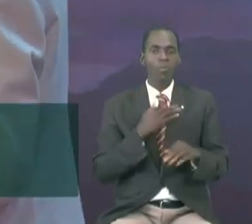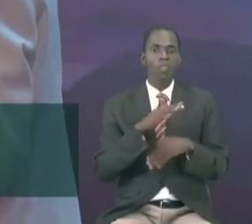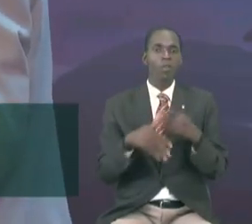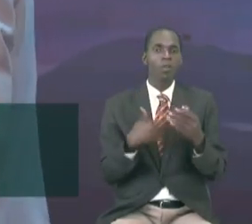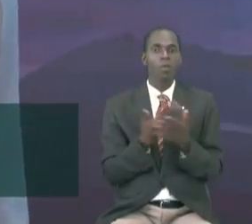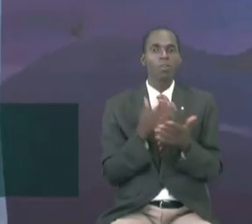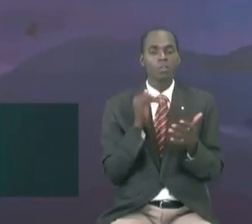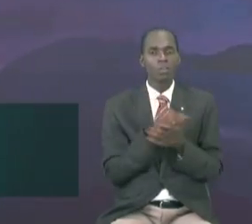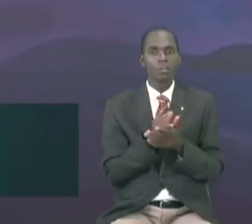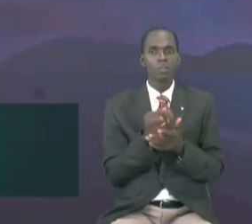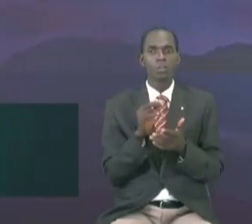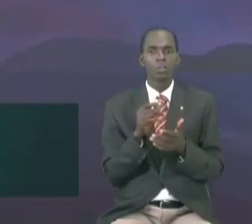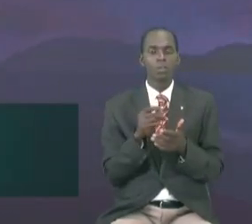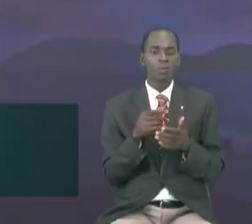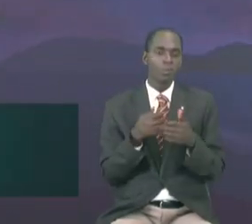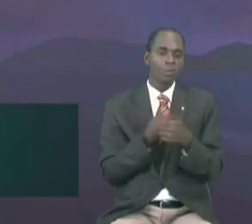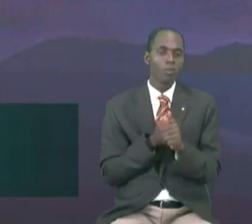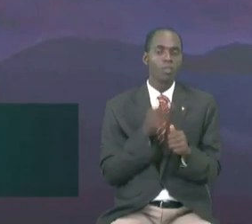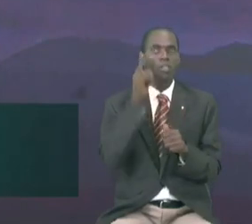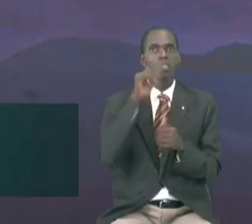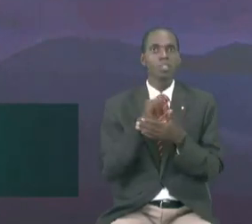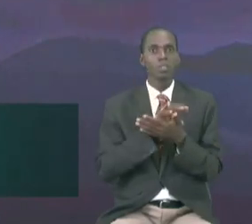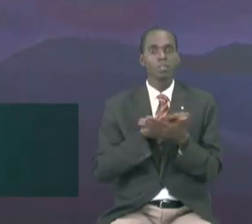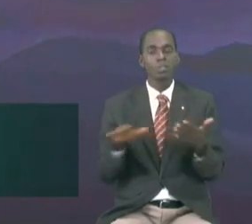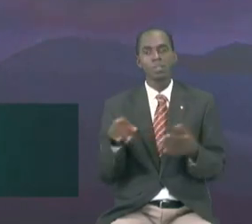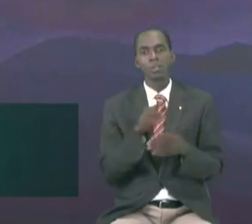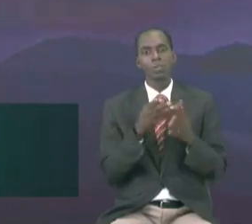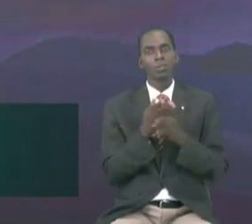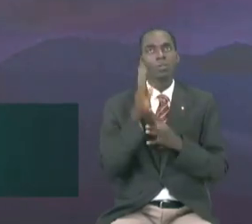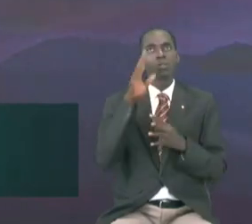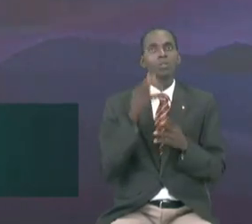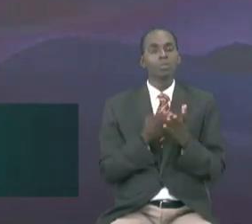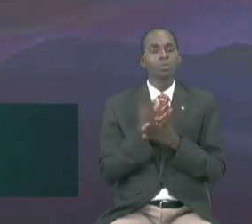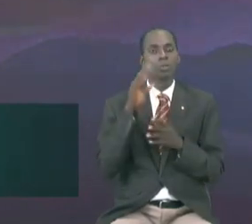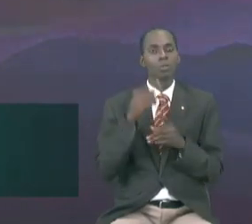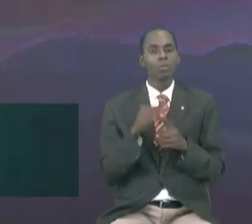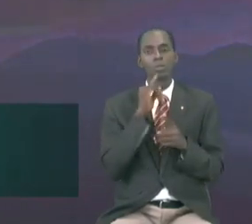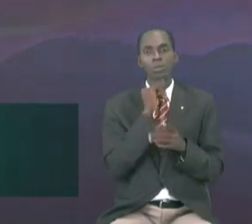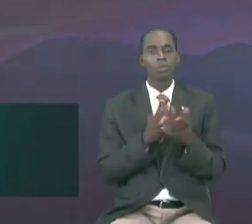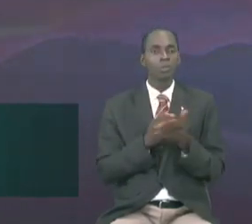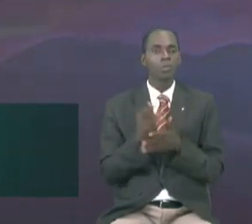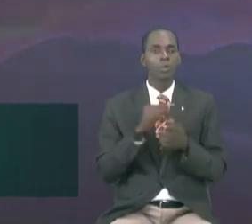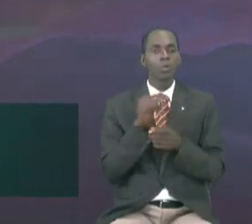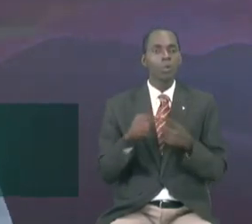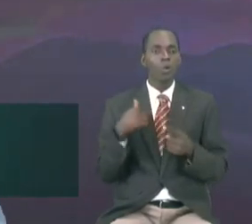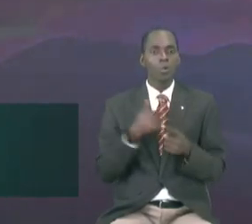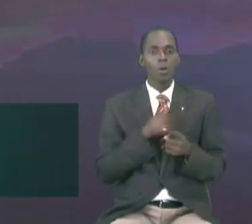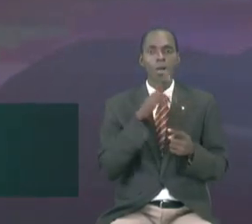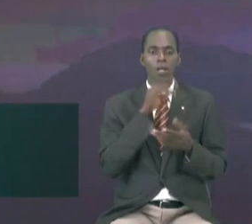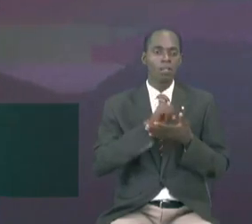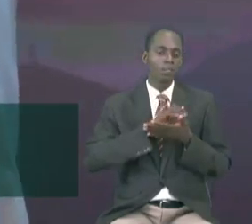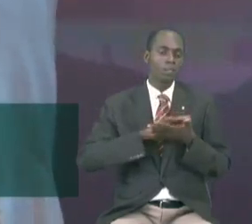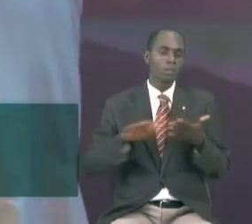we're sanctified, the Adamic nature is dealt with. The old man, that is the root of